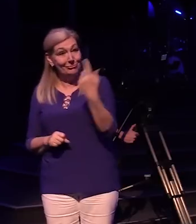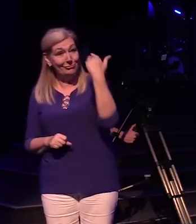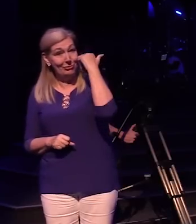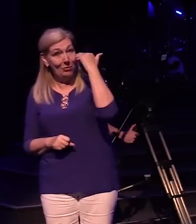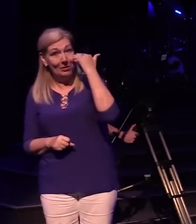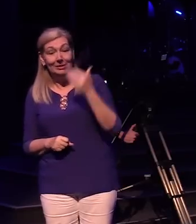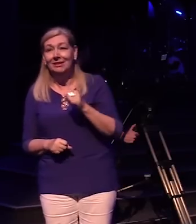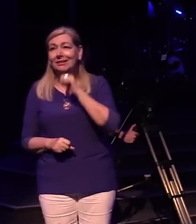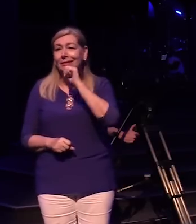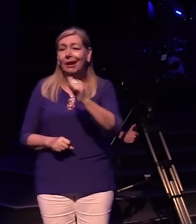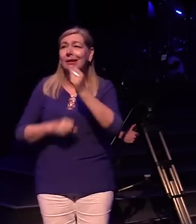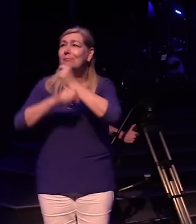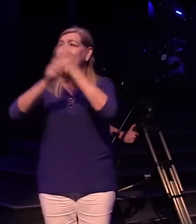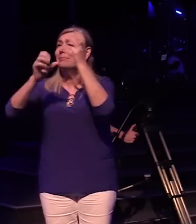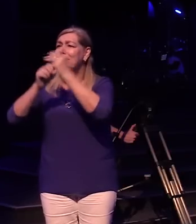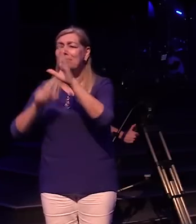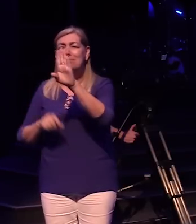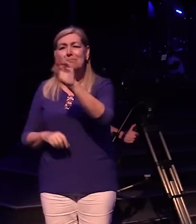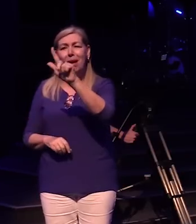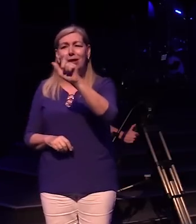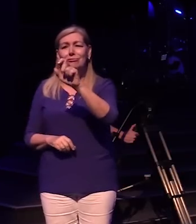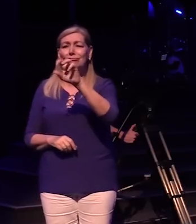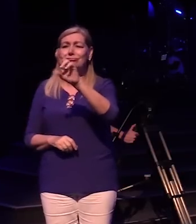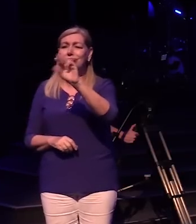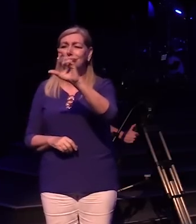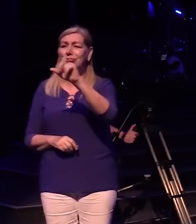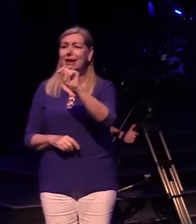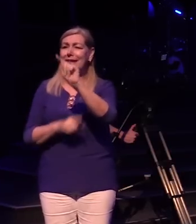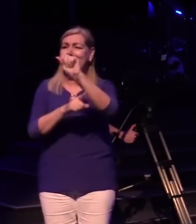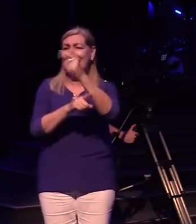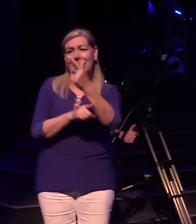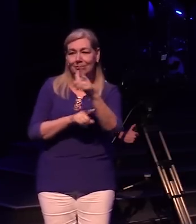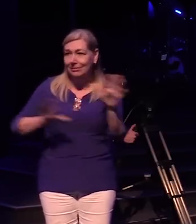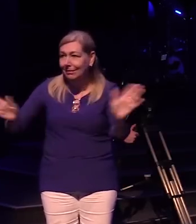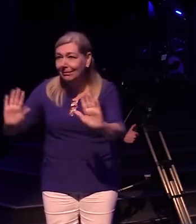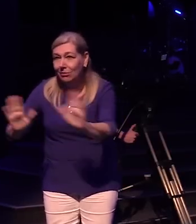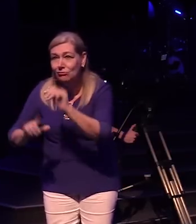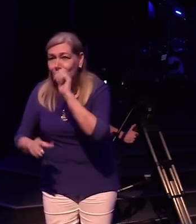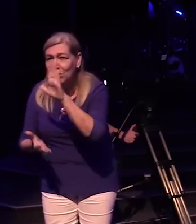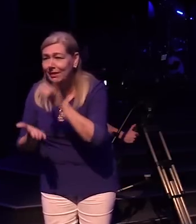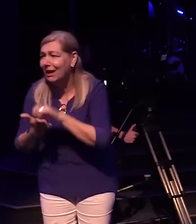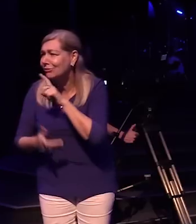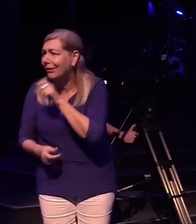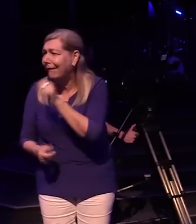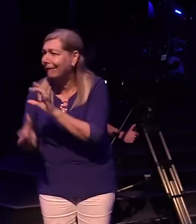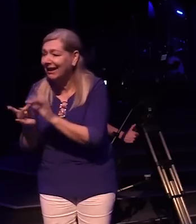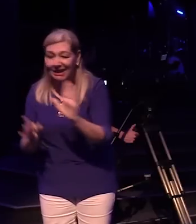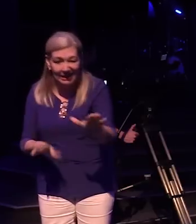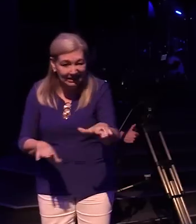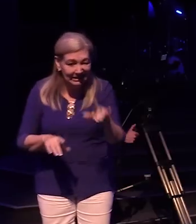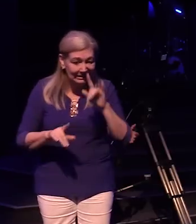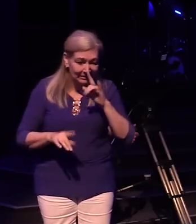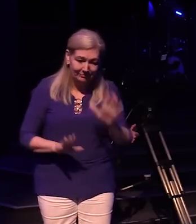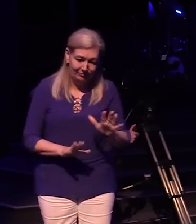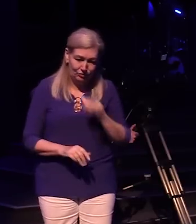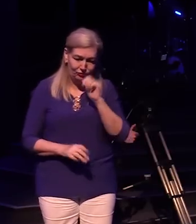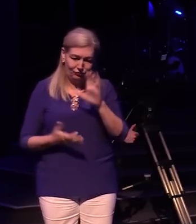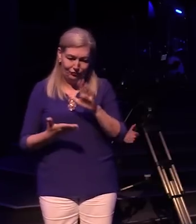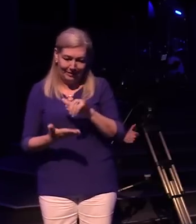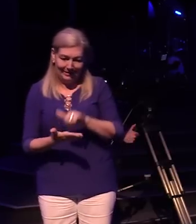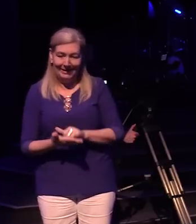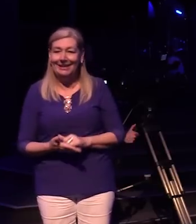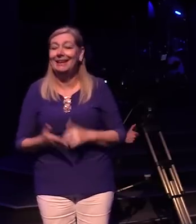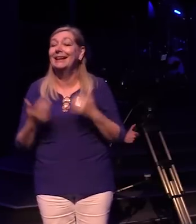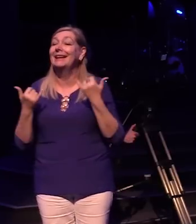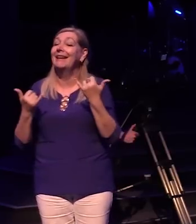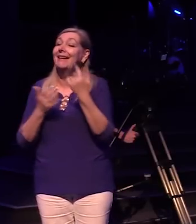bottle rocket tag. Did you guys play that? Oh, yeah. That's dangerous. Nobody do that. I shouldn't have said that. Kids, don't do that. Okay, moving on.